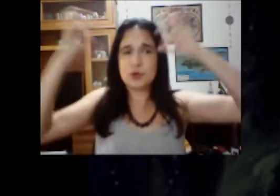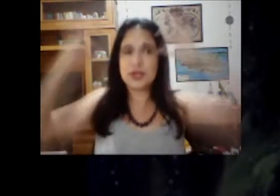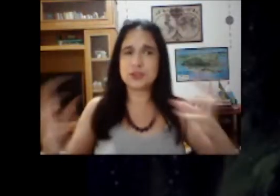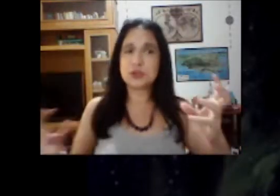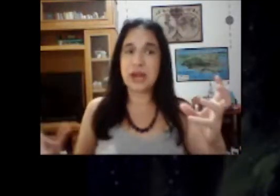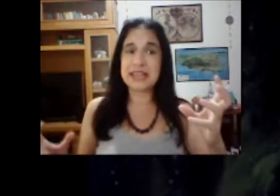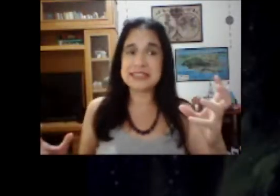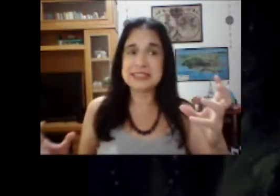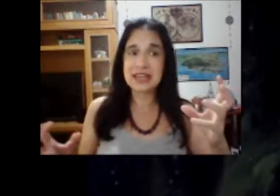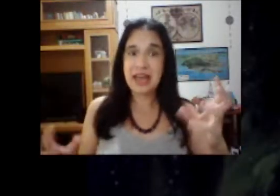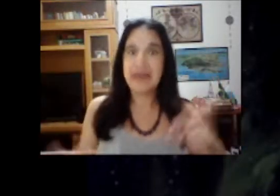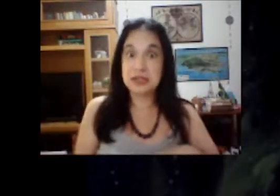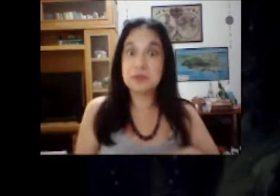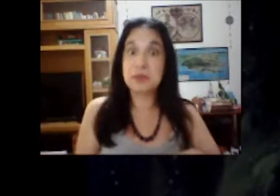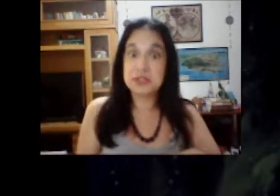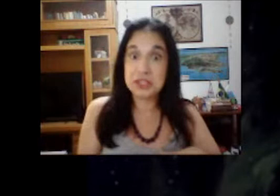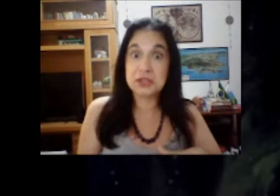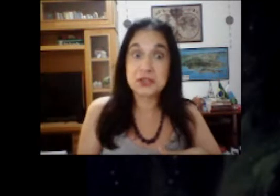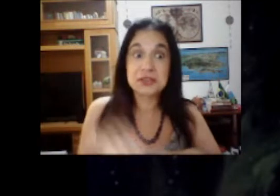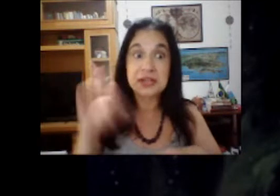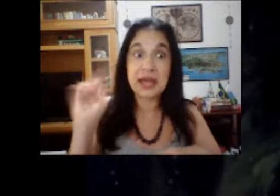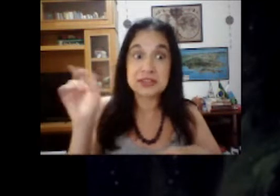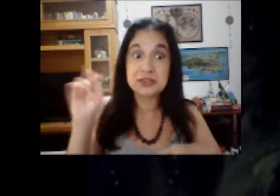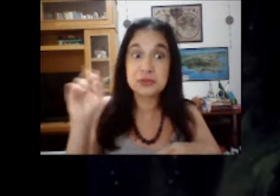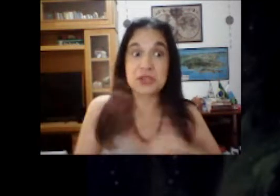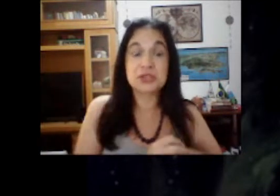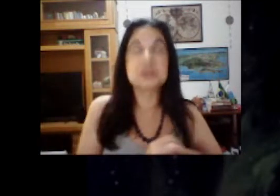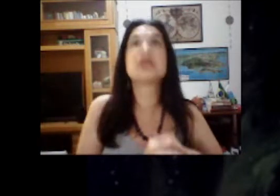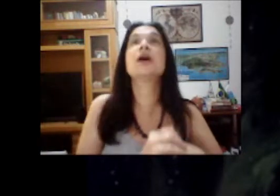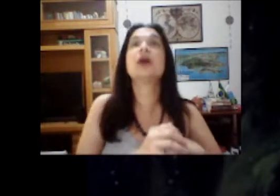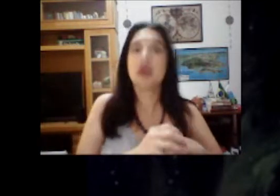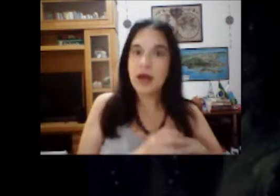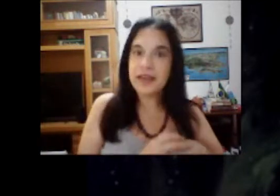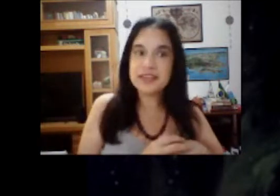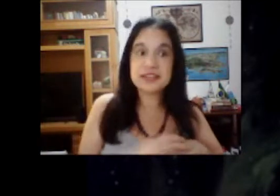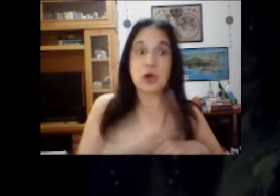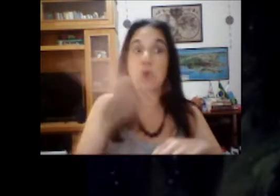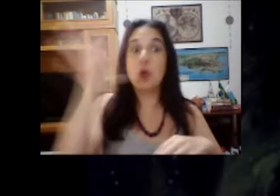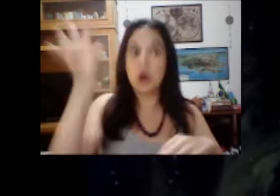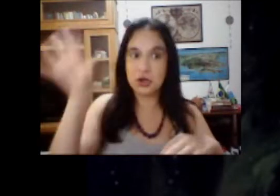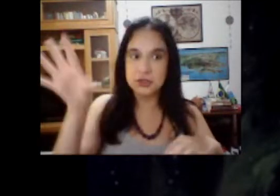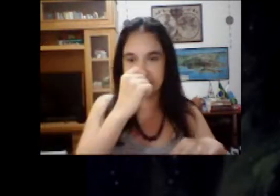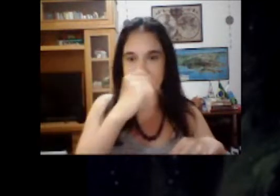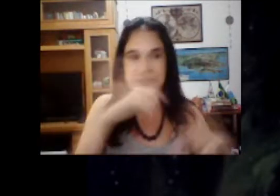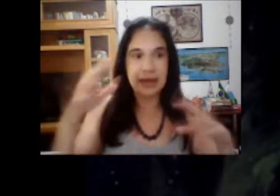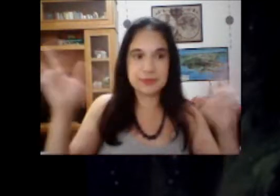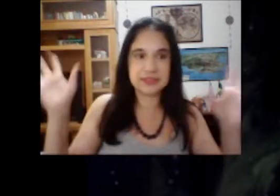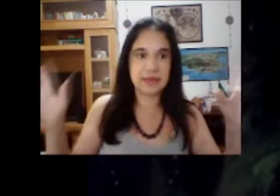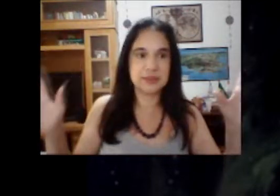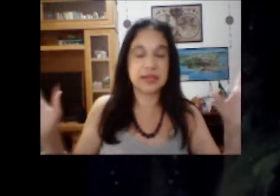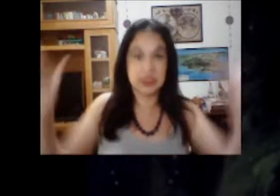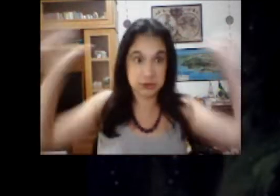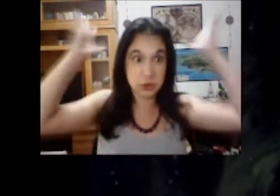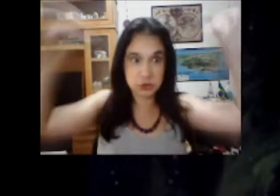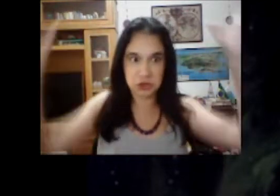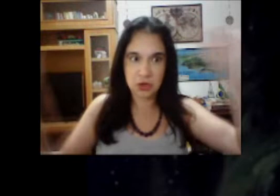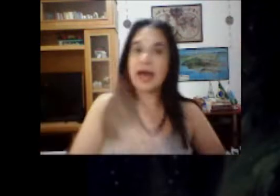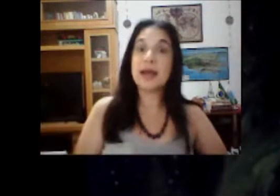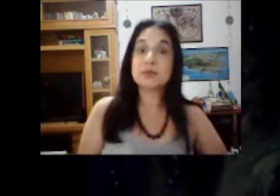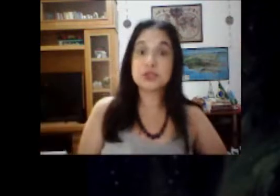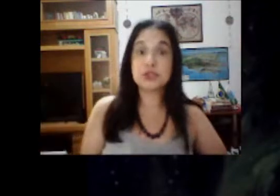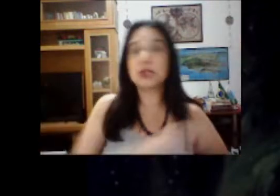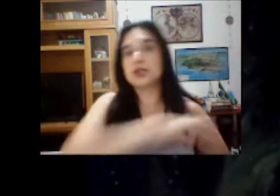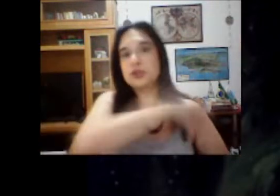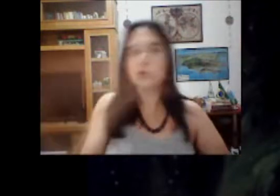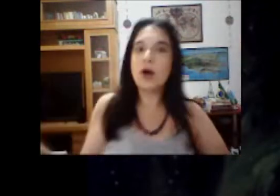of great stress? And in particular, in the last 2 years, I think the whole world from time to time decided to do so.